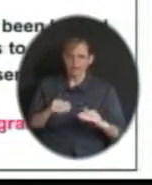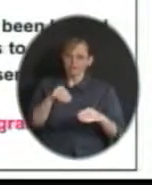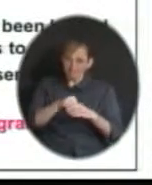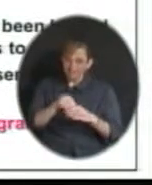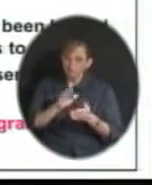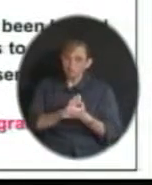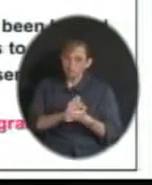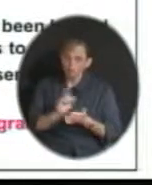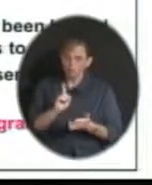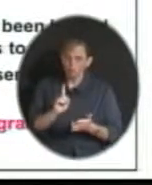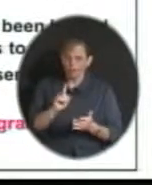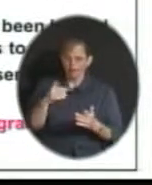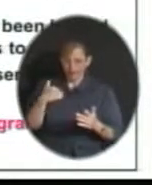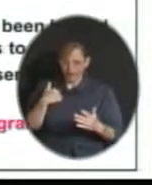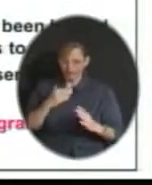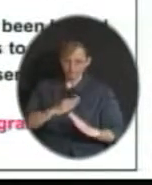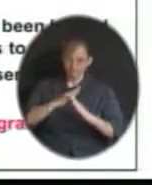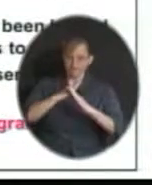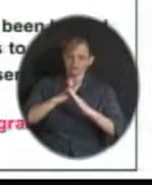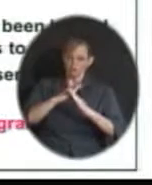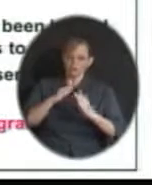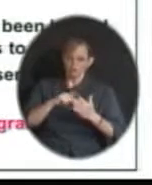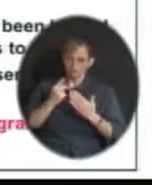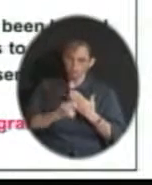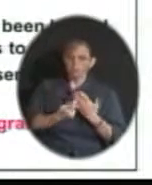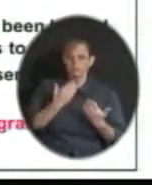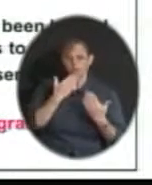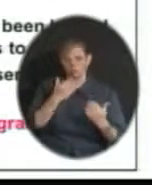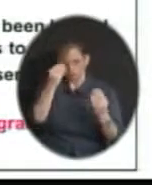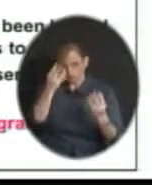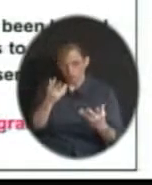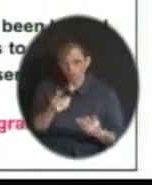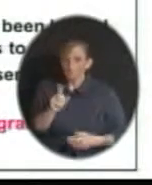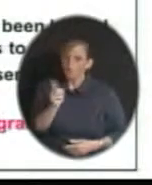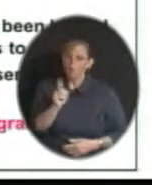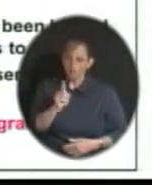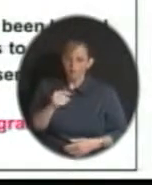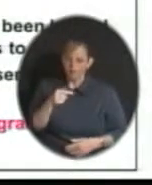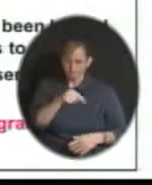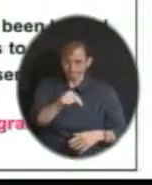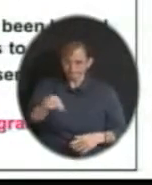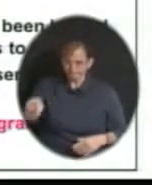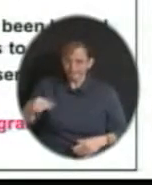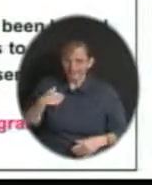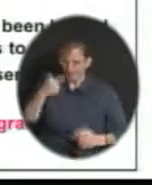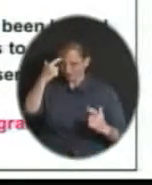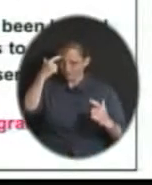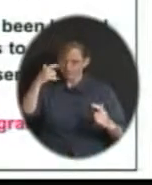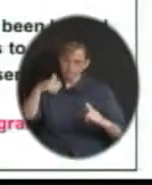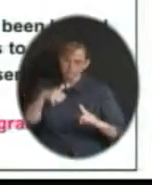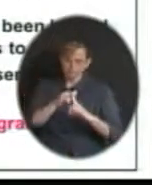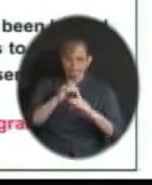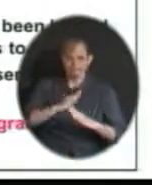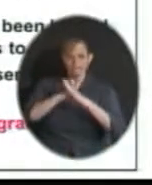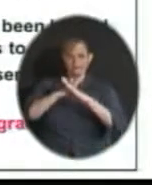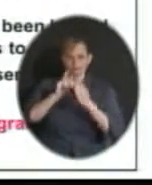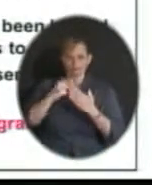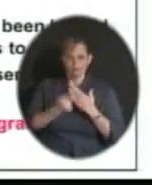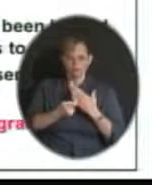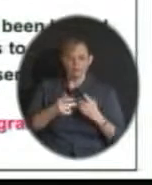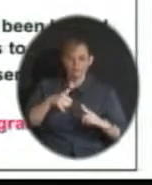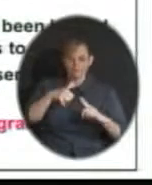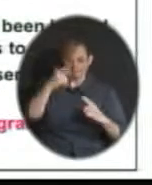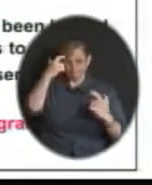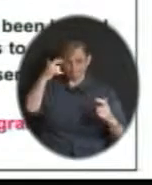are bullying prevention programs, here's the good news. Where there exists a bullying prevention program, bullying itself, reported by students,